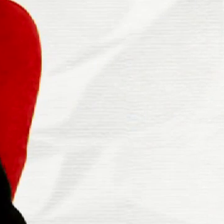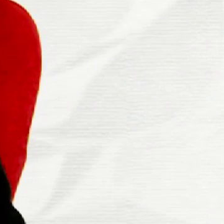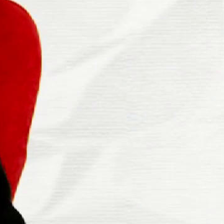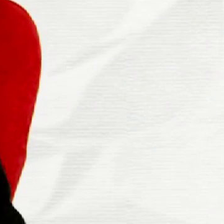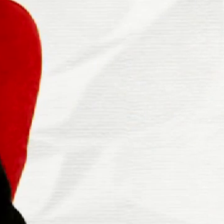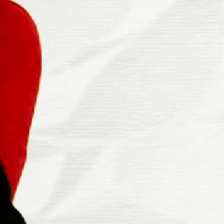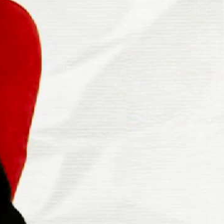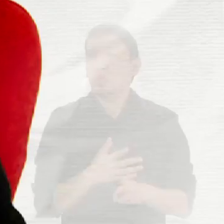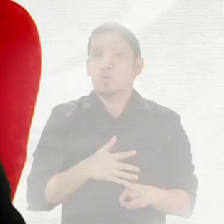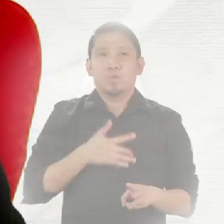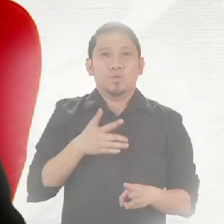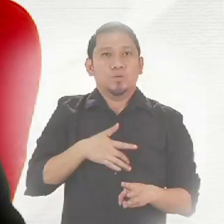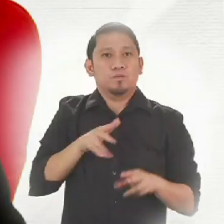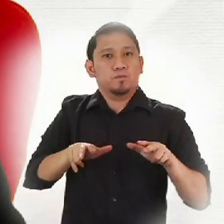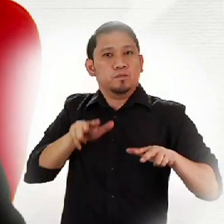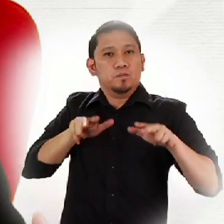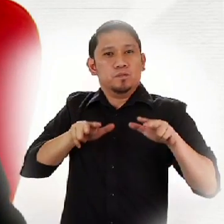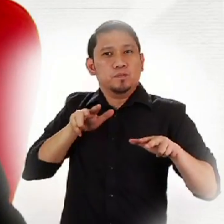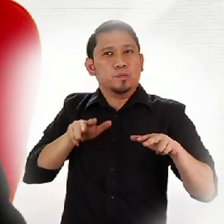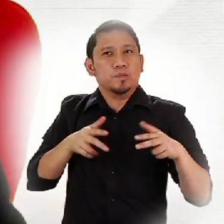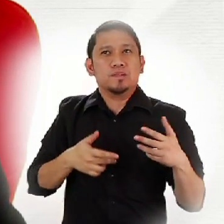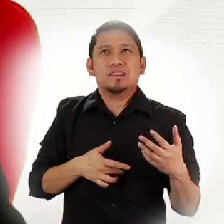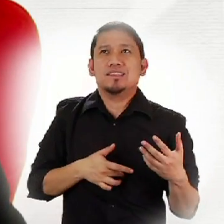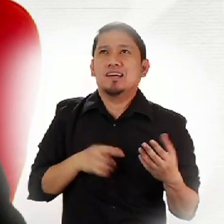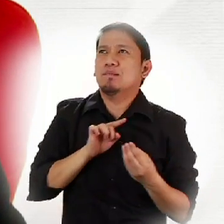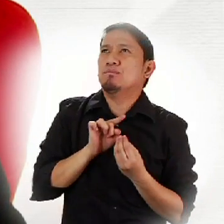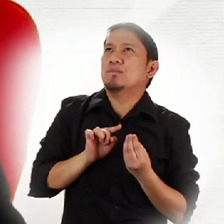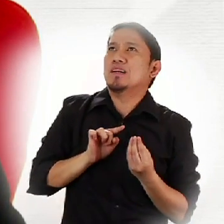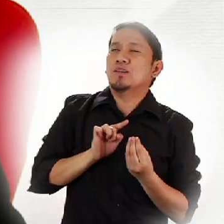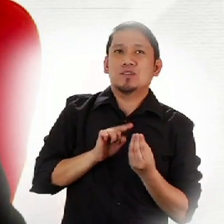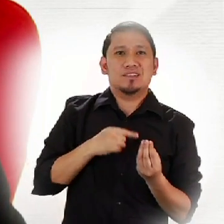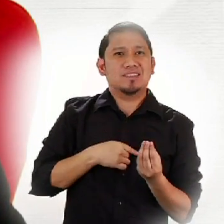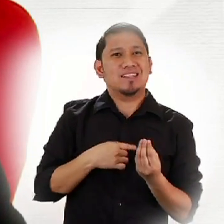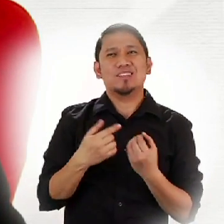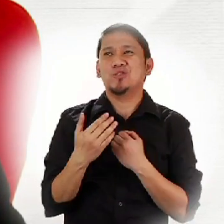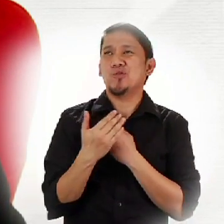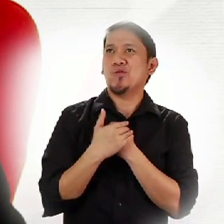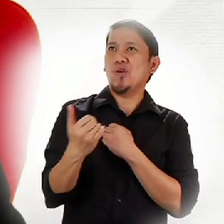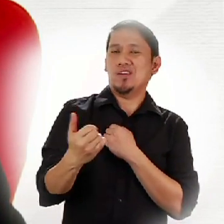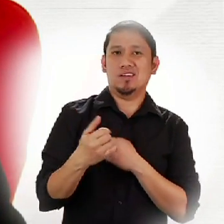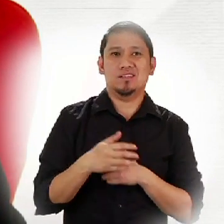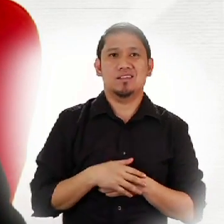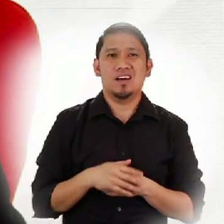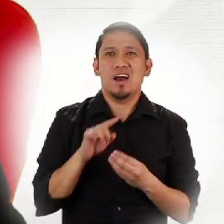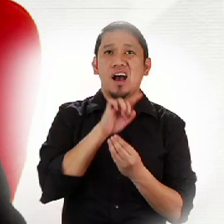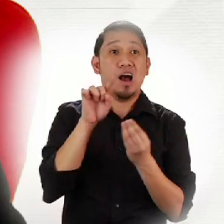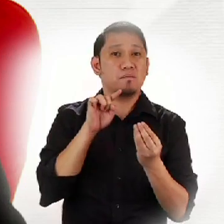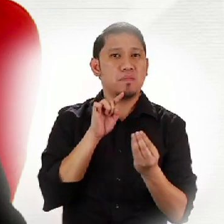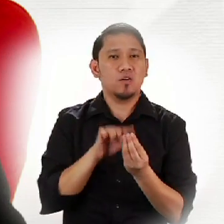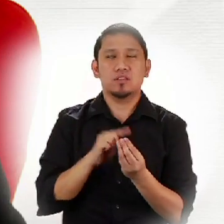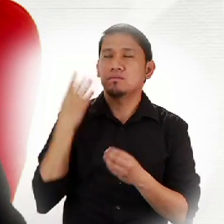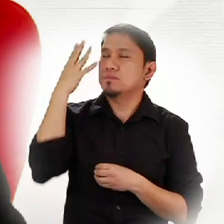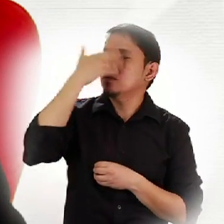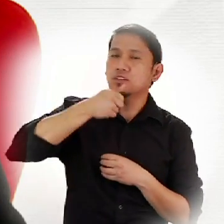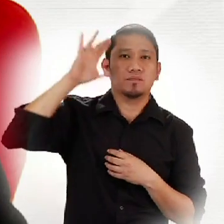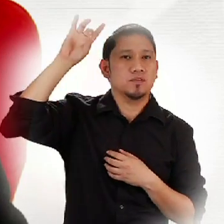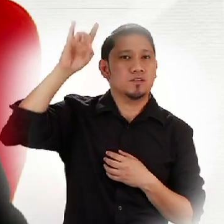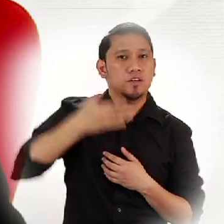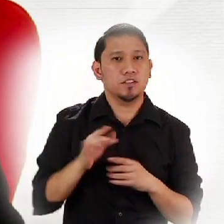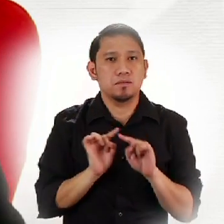Who will not tremble before this calling, before this beautiful grace, but